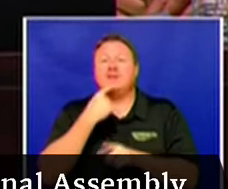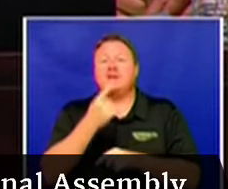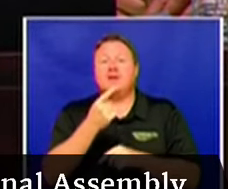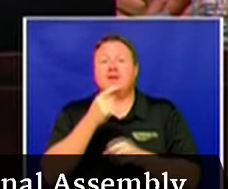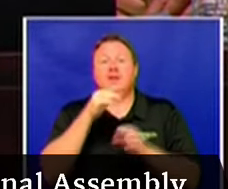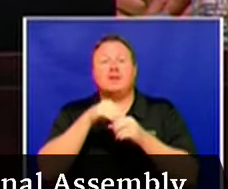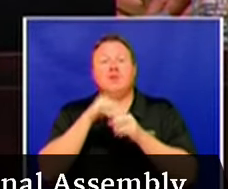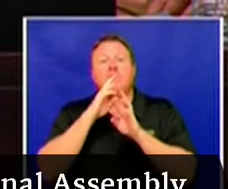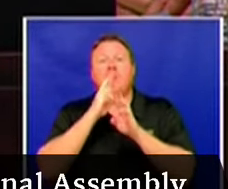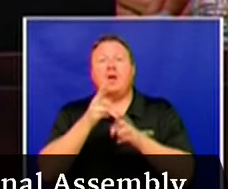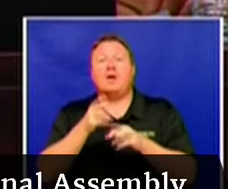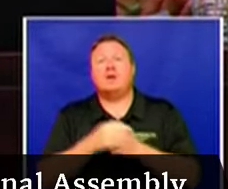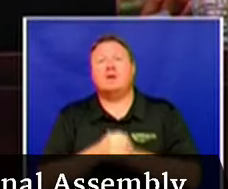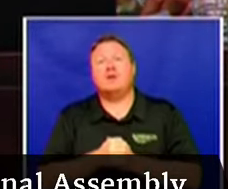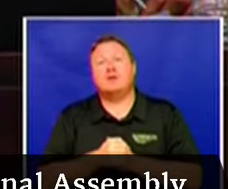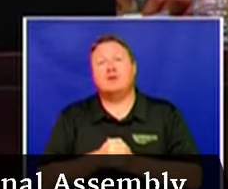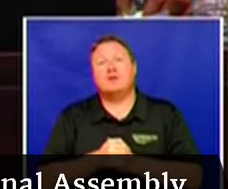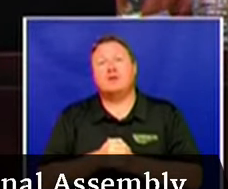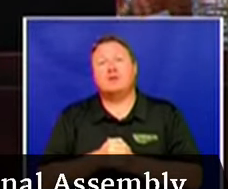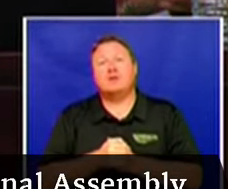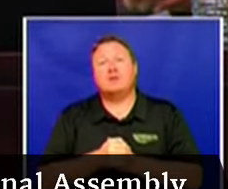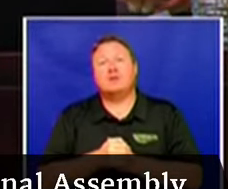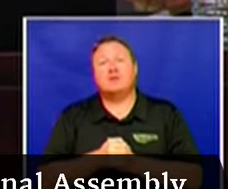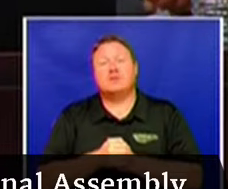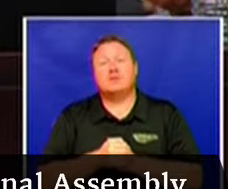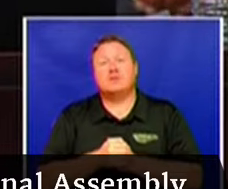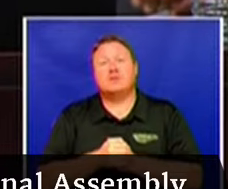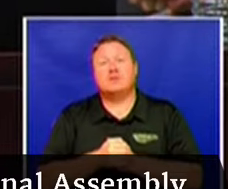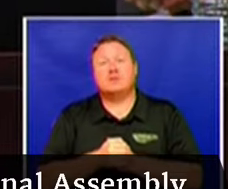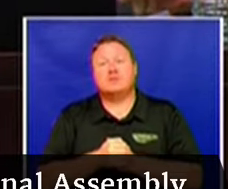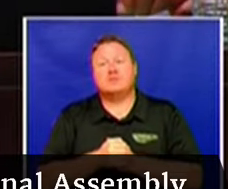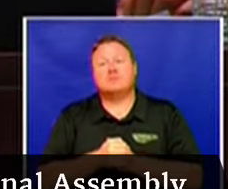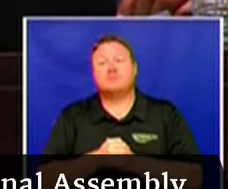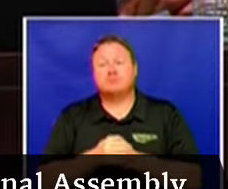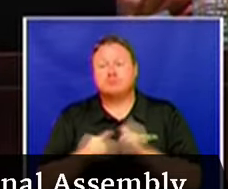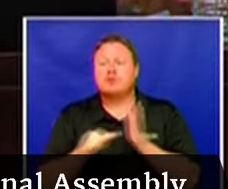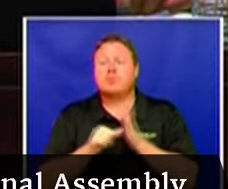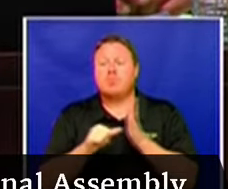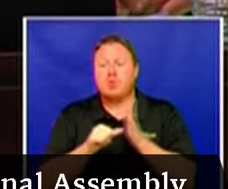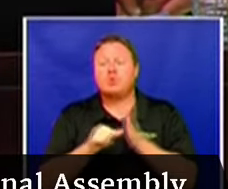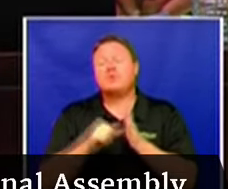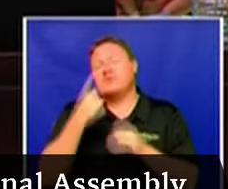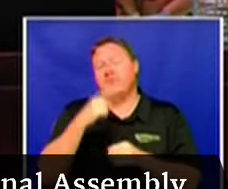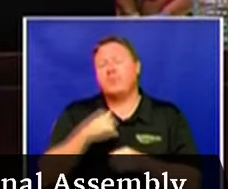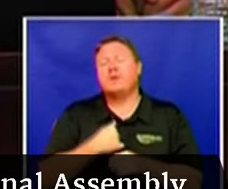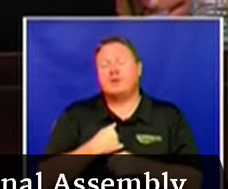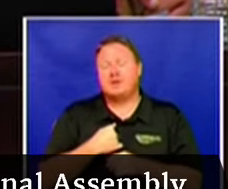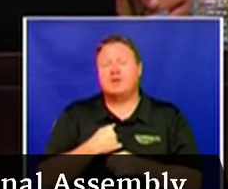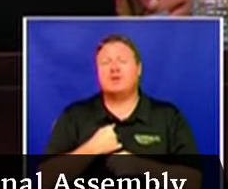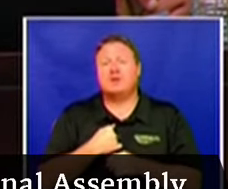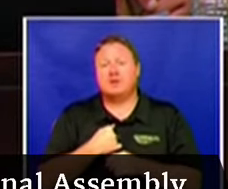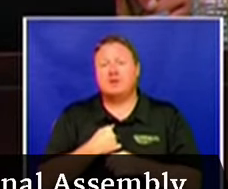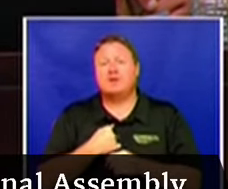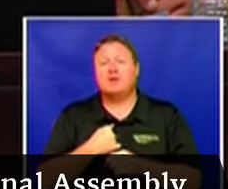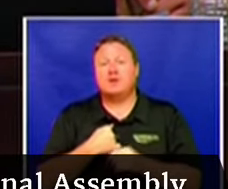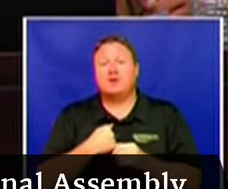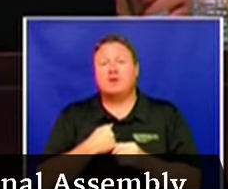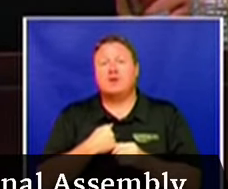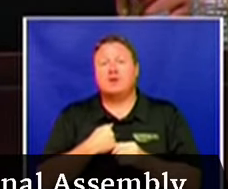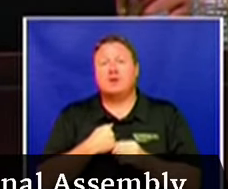reply, I place a great deal of premium on rule of